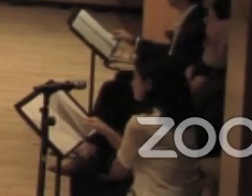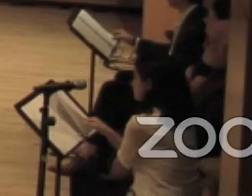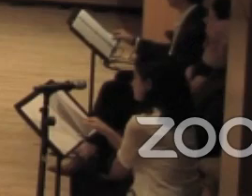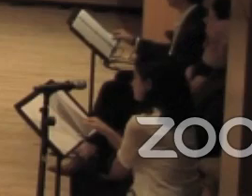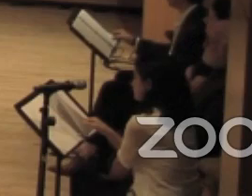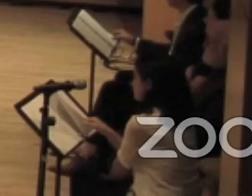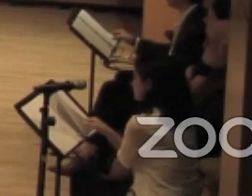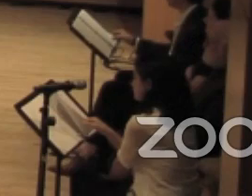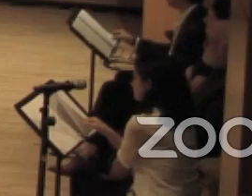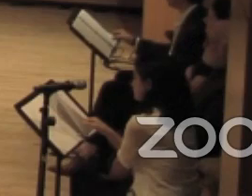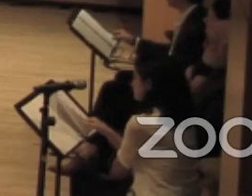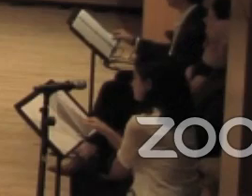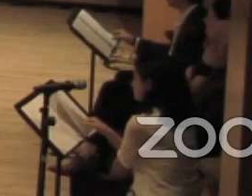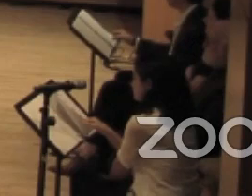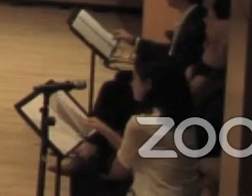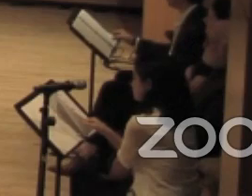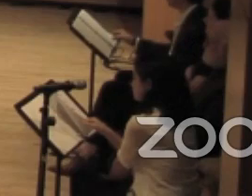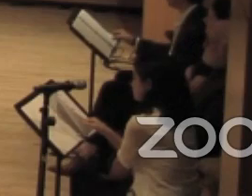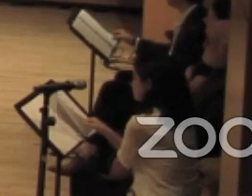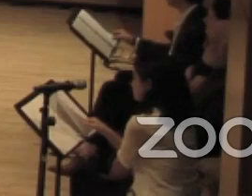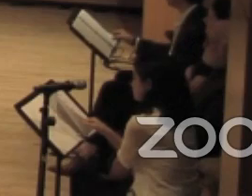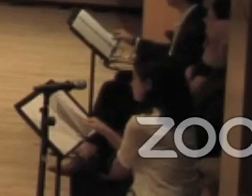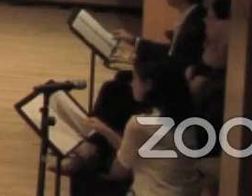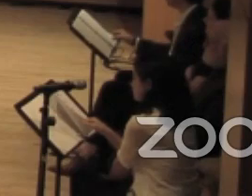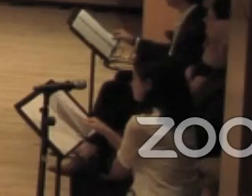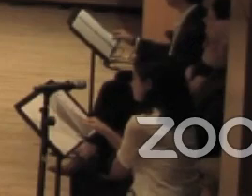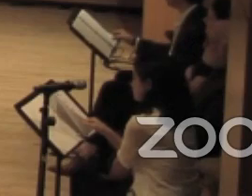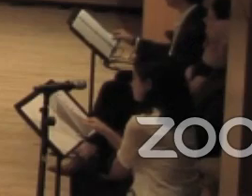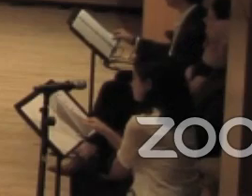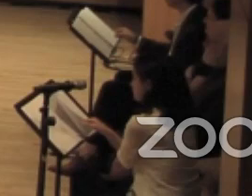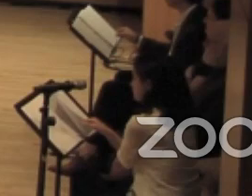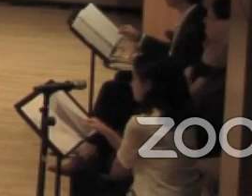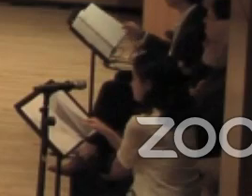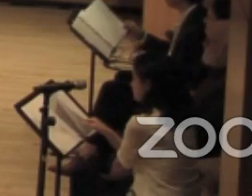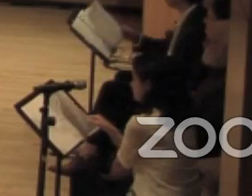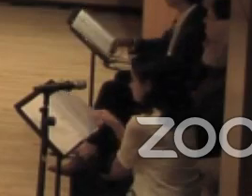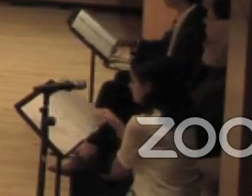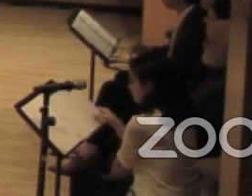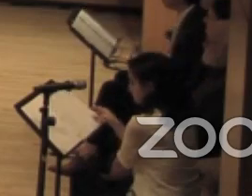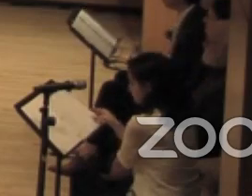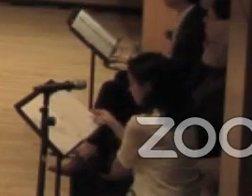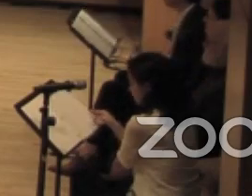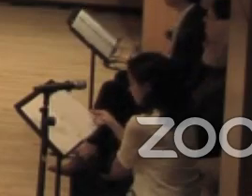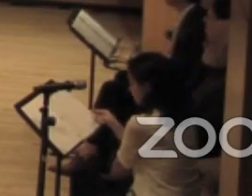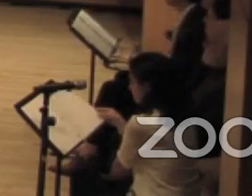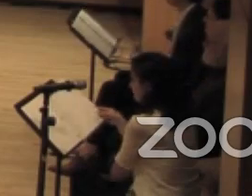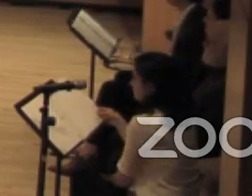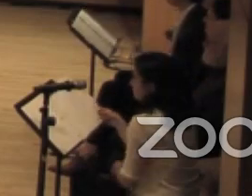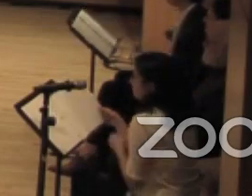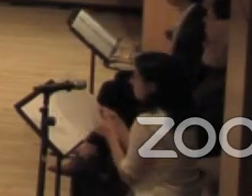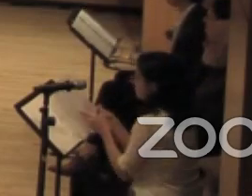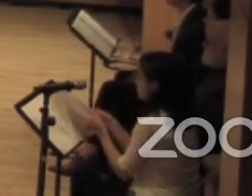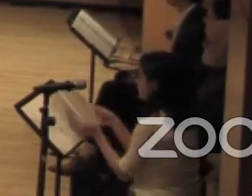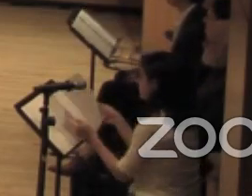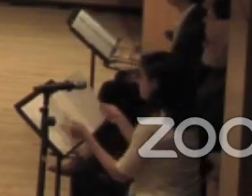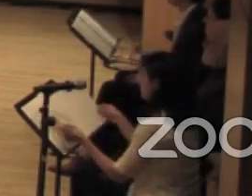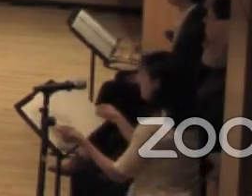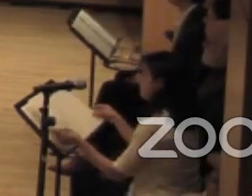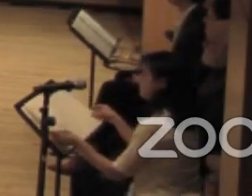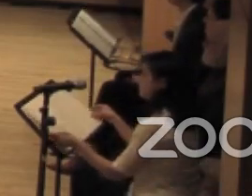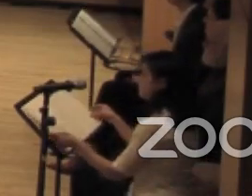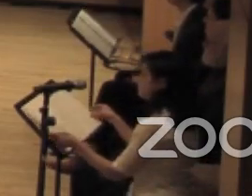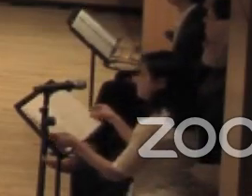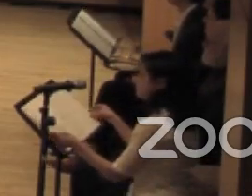it she is nice though sure she is very nice she